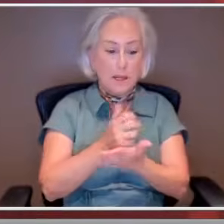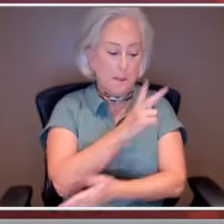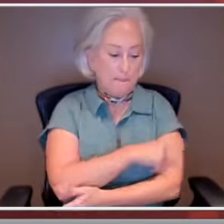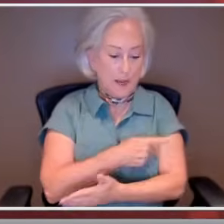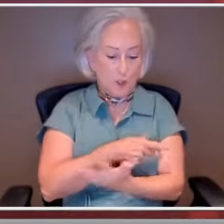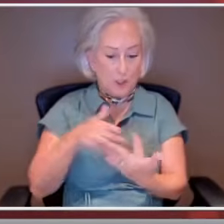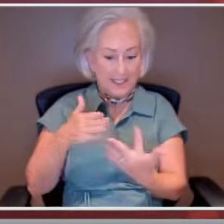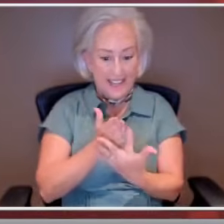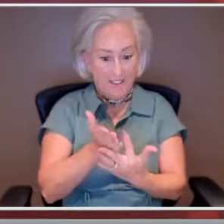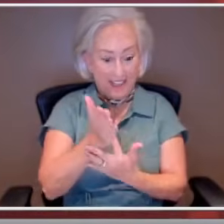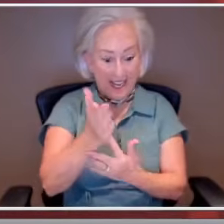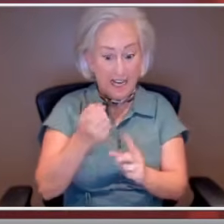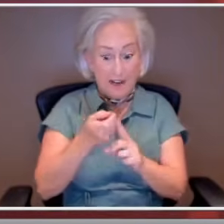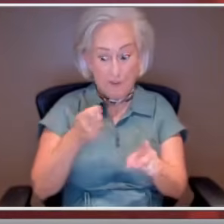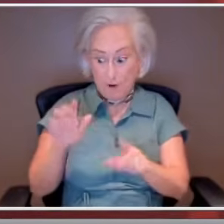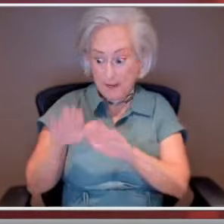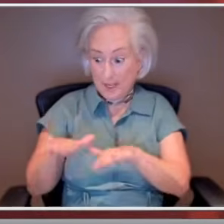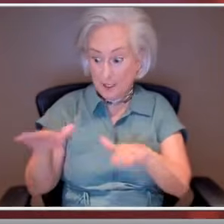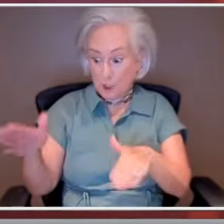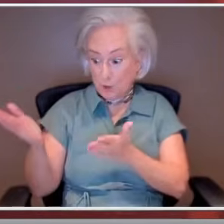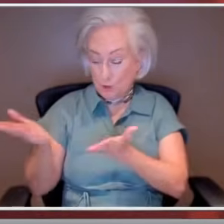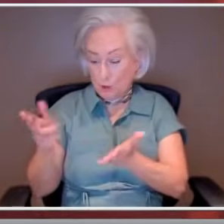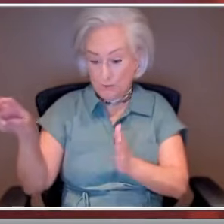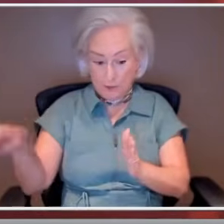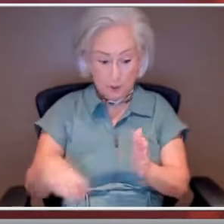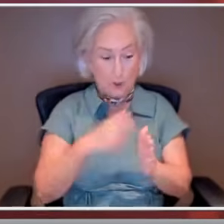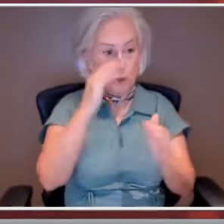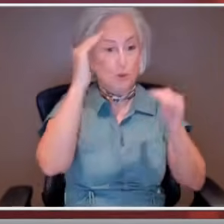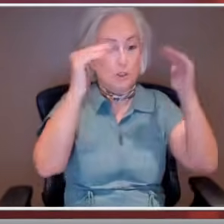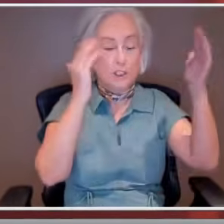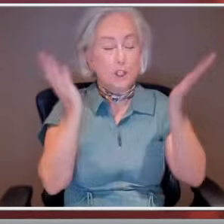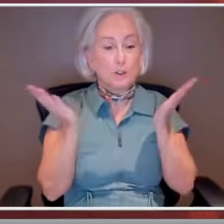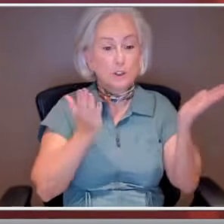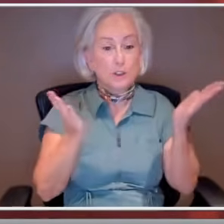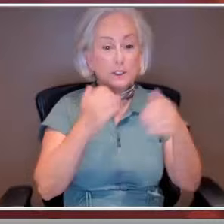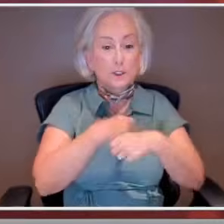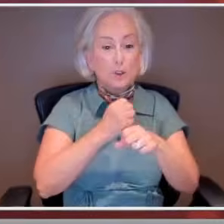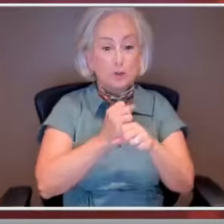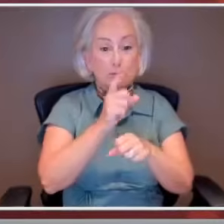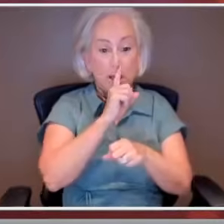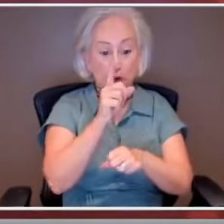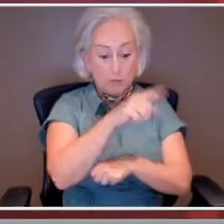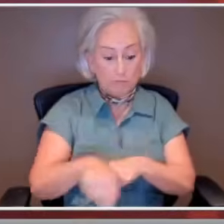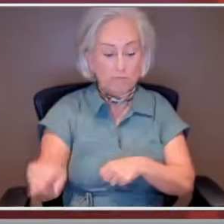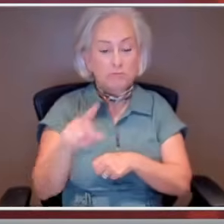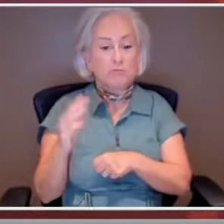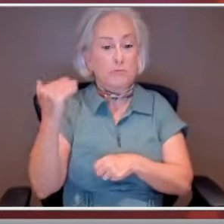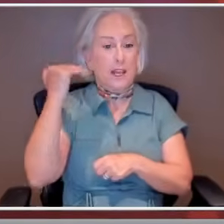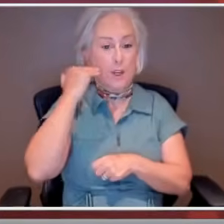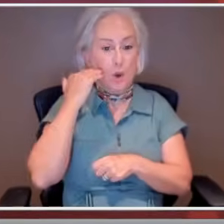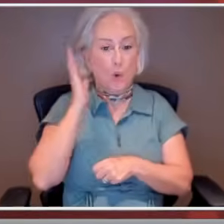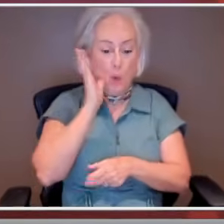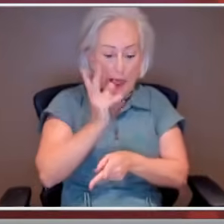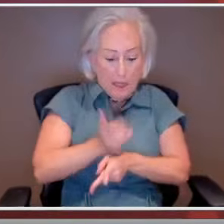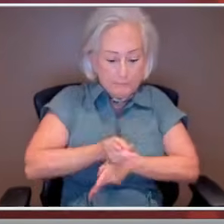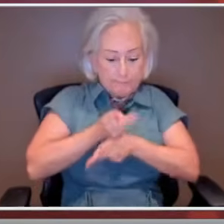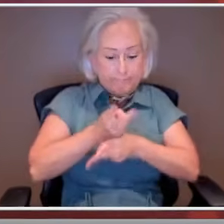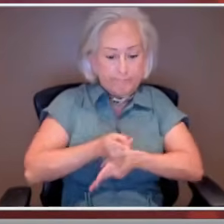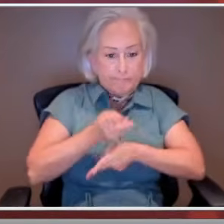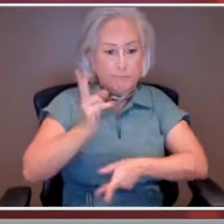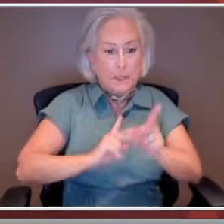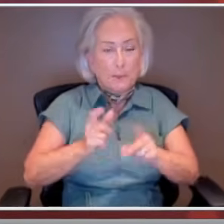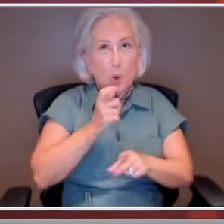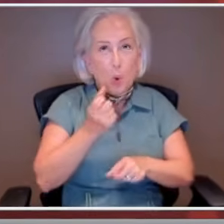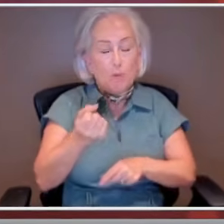pediatric care environment into an adult care environment, but make sure that they know that they're going to be cared for by people who understand their disease